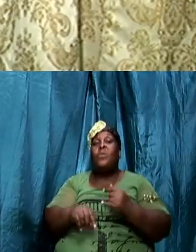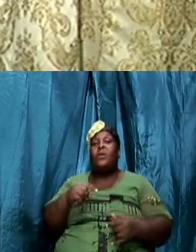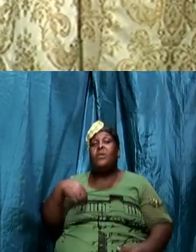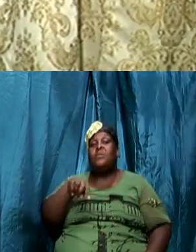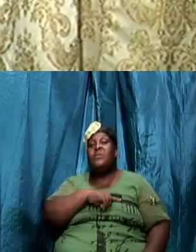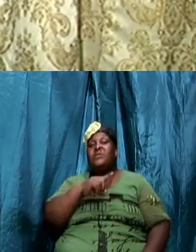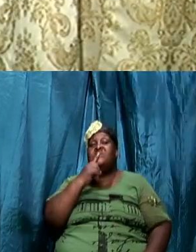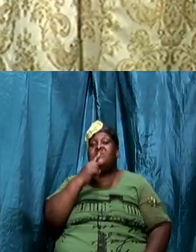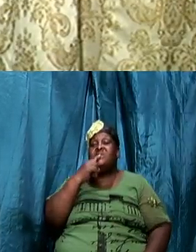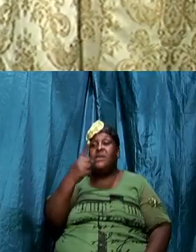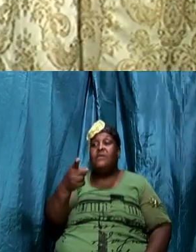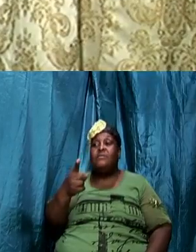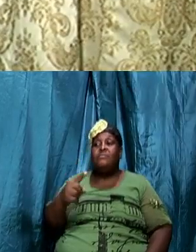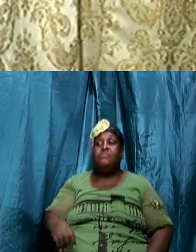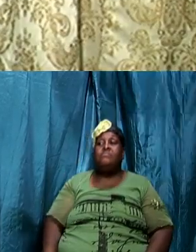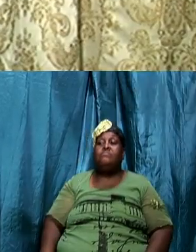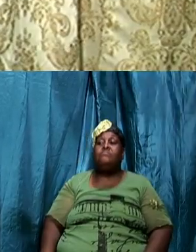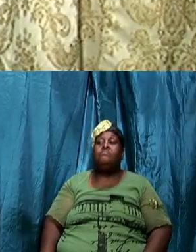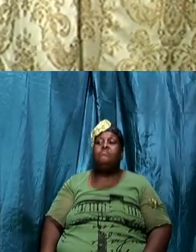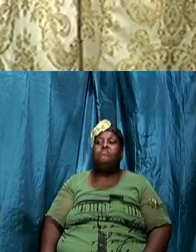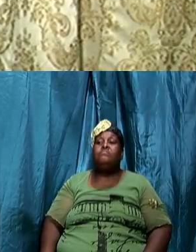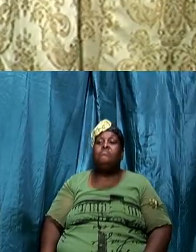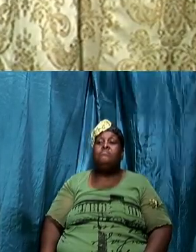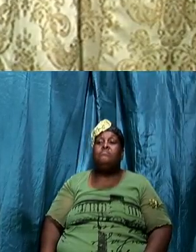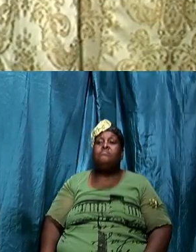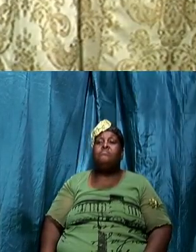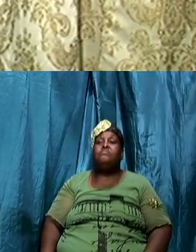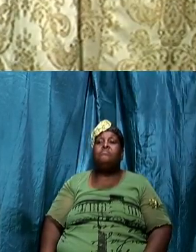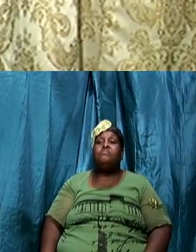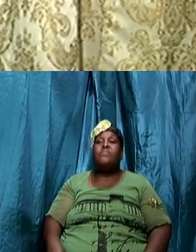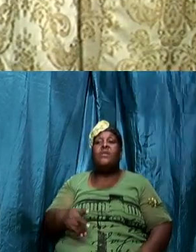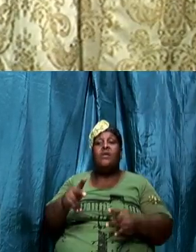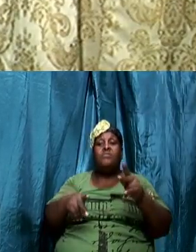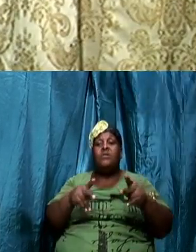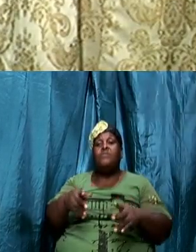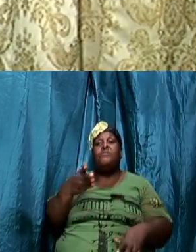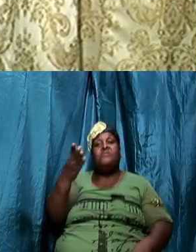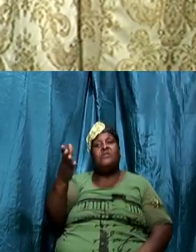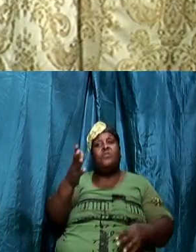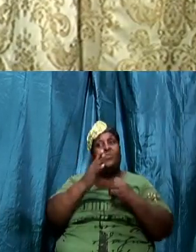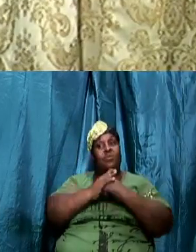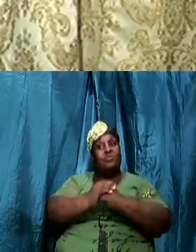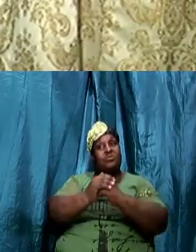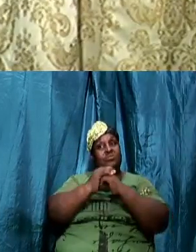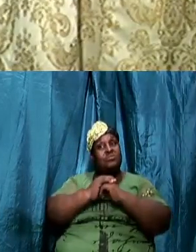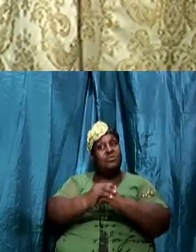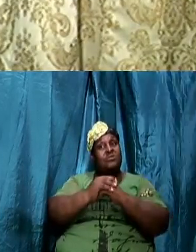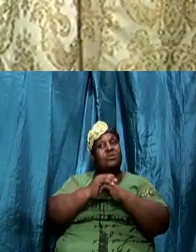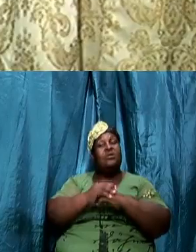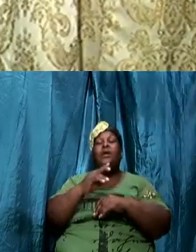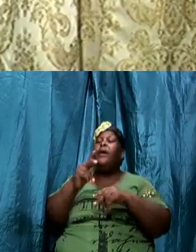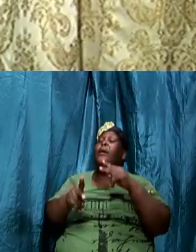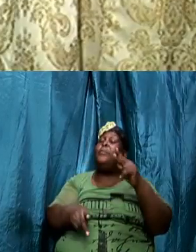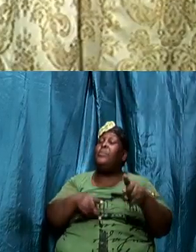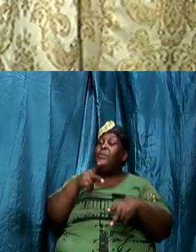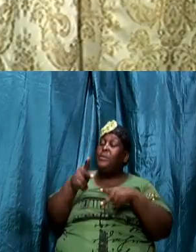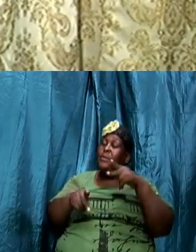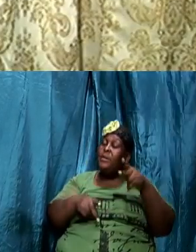The people were there worshiping. The people were